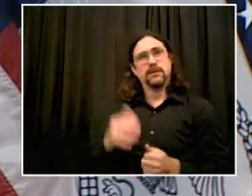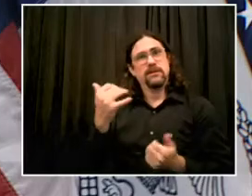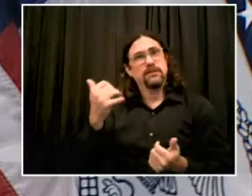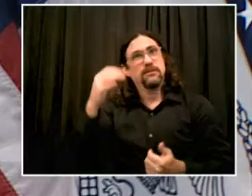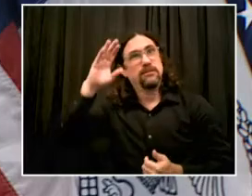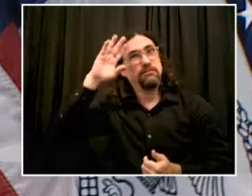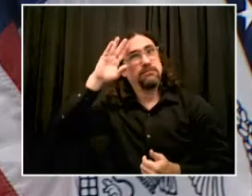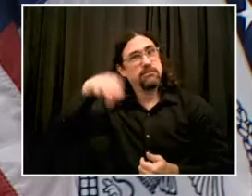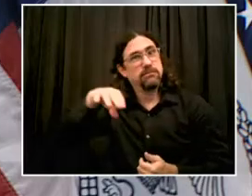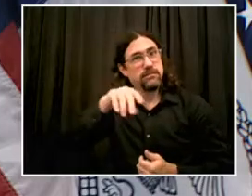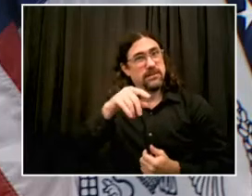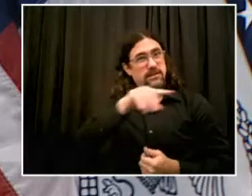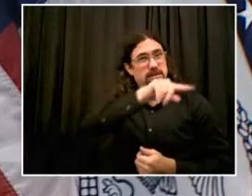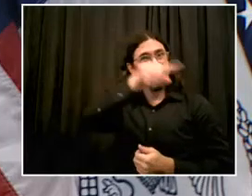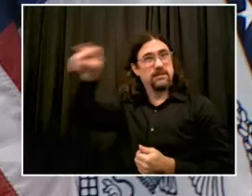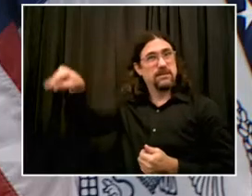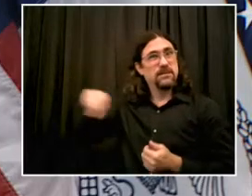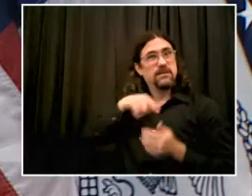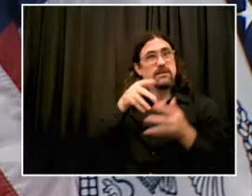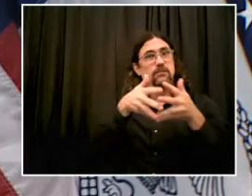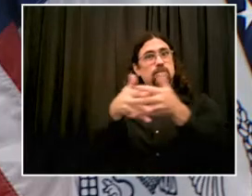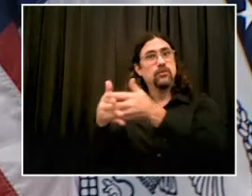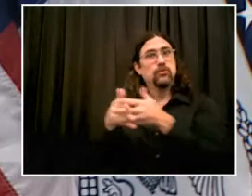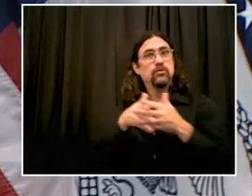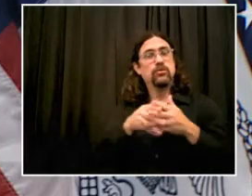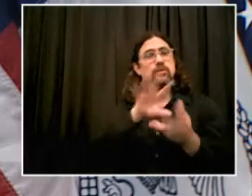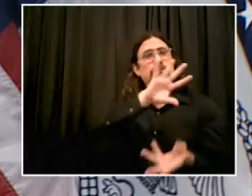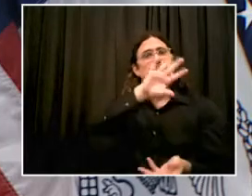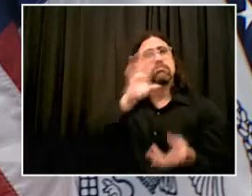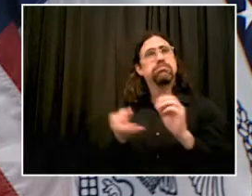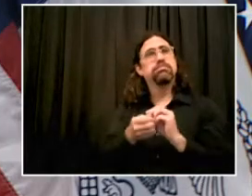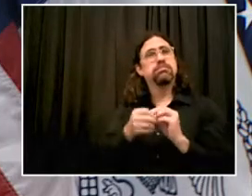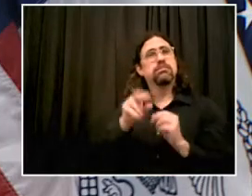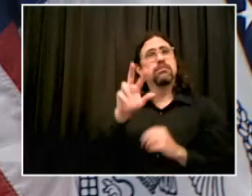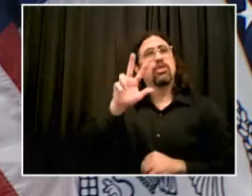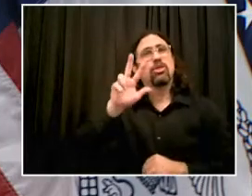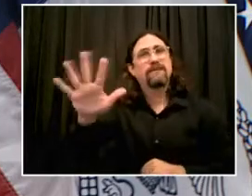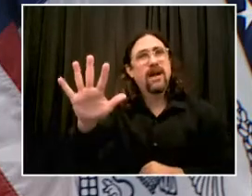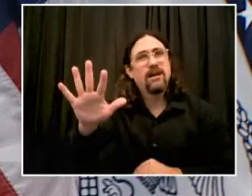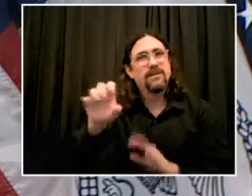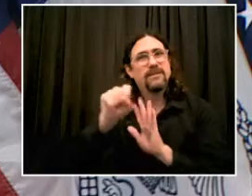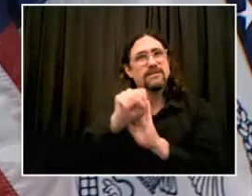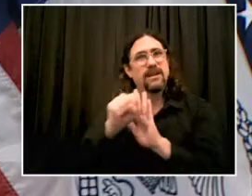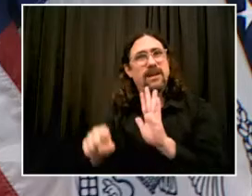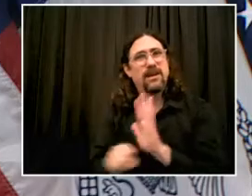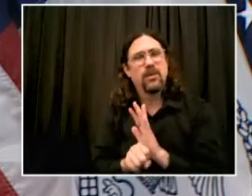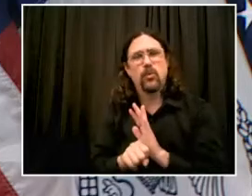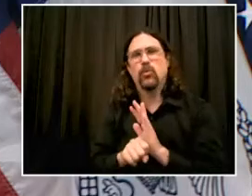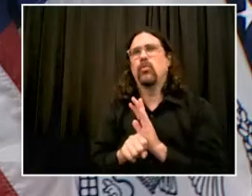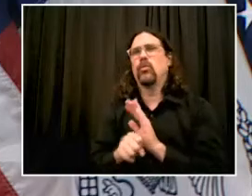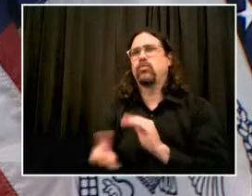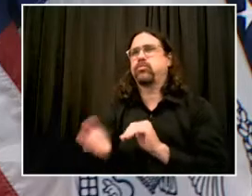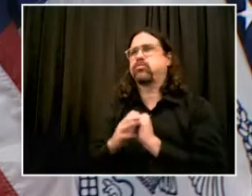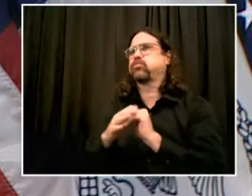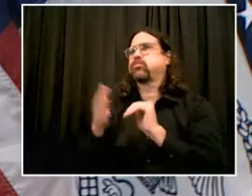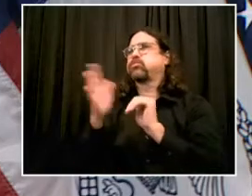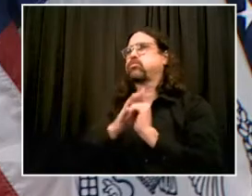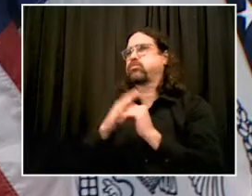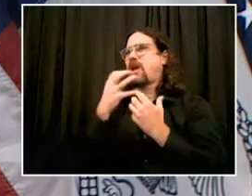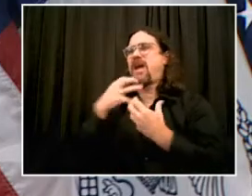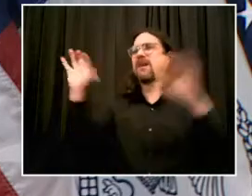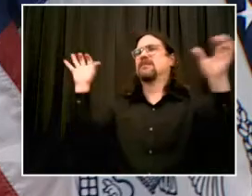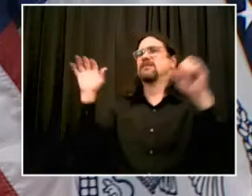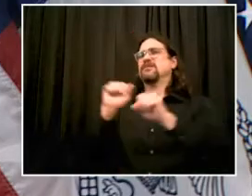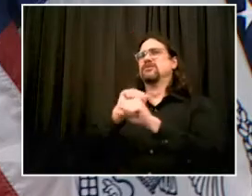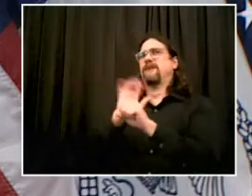rates. There's a lot to be concerned about. What we need to do is do everything that we have learned to do in New York City and do that right, do that